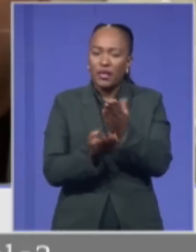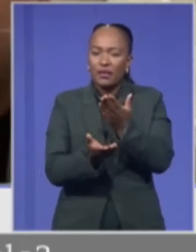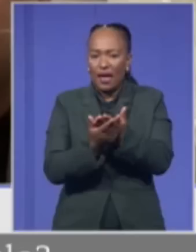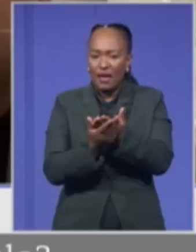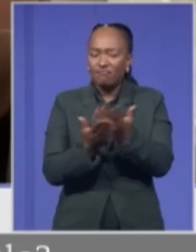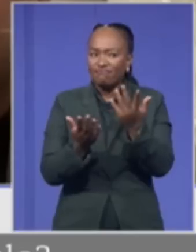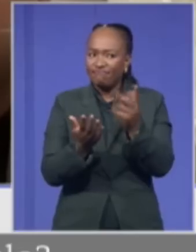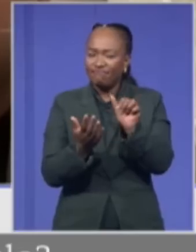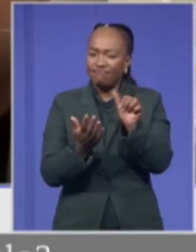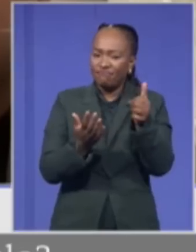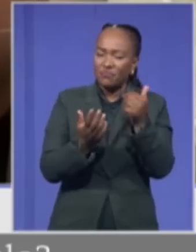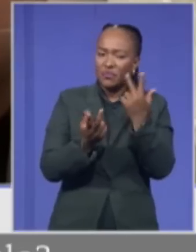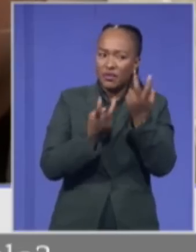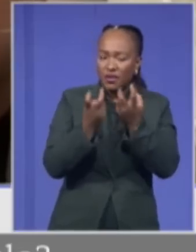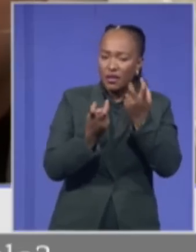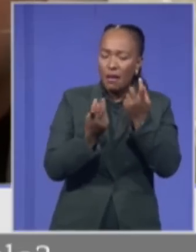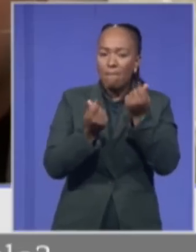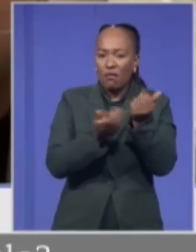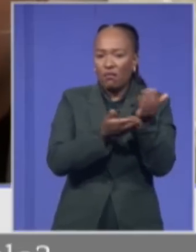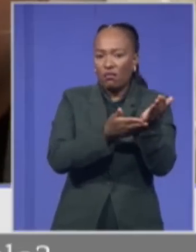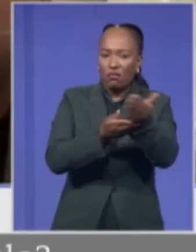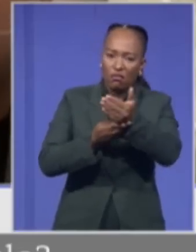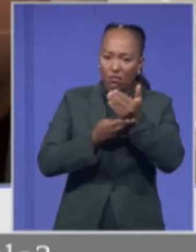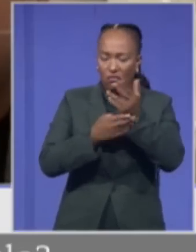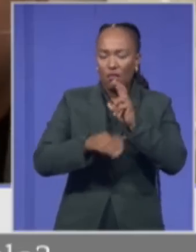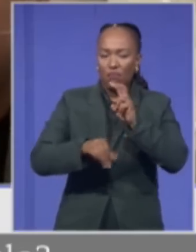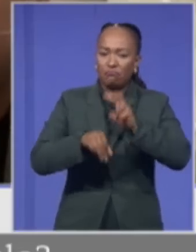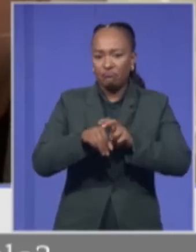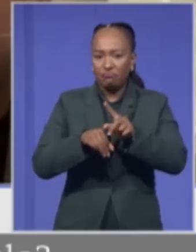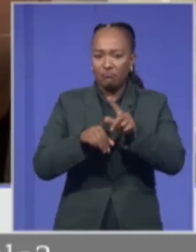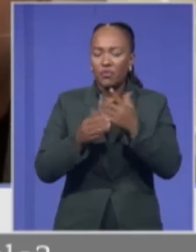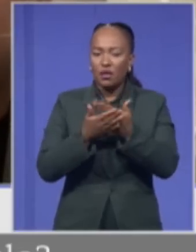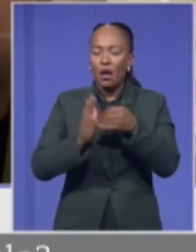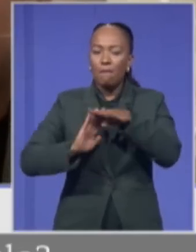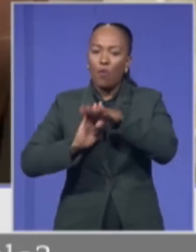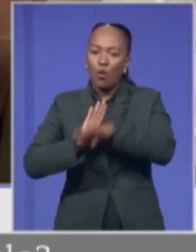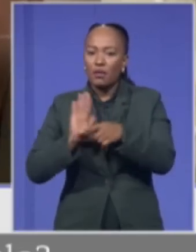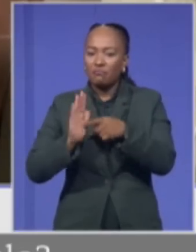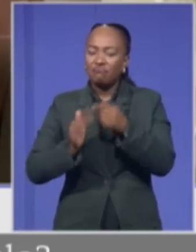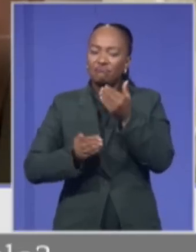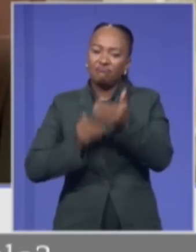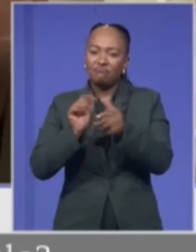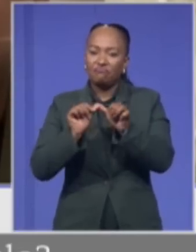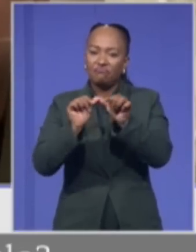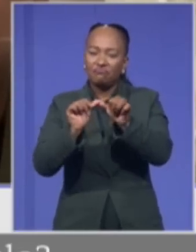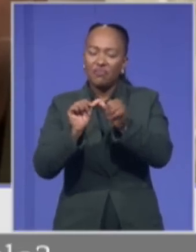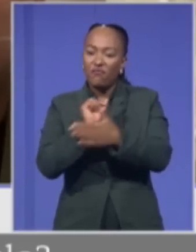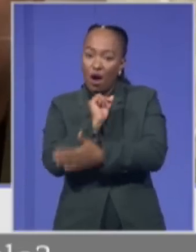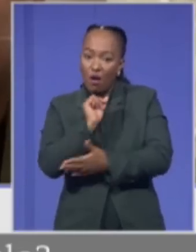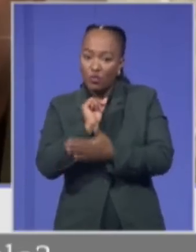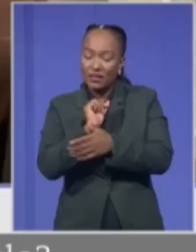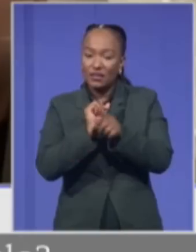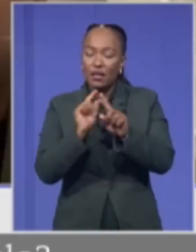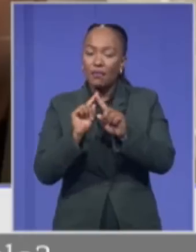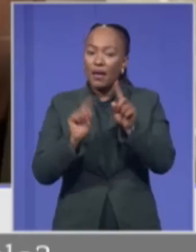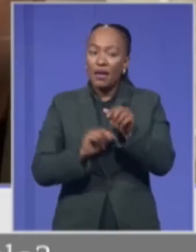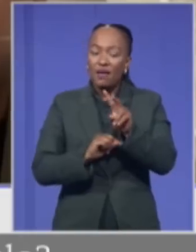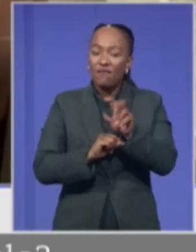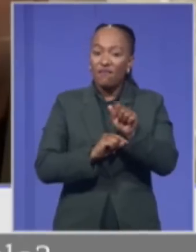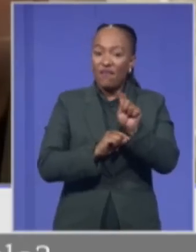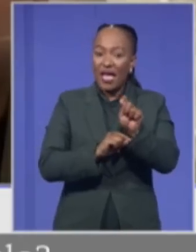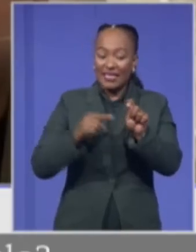ba kgone go hwetša mašeleng a hlokagalago gore re tšwetše lenanego le tshepedišo ya naga pele empa re bona go ka re lekgetho go